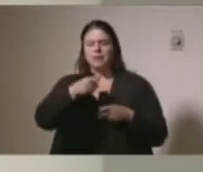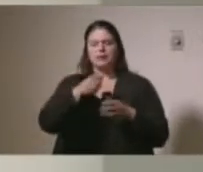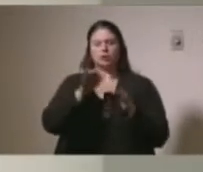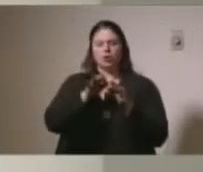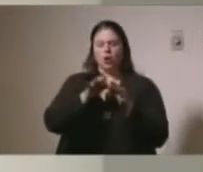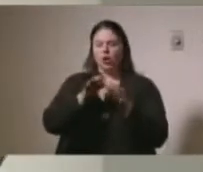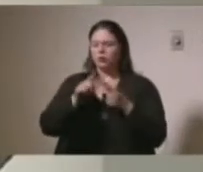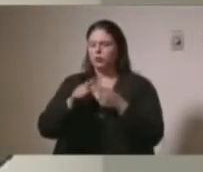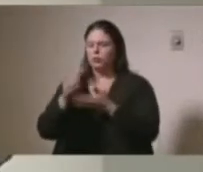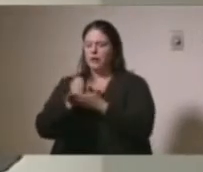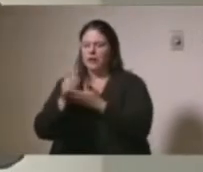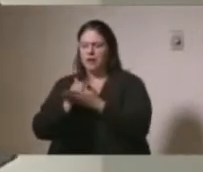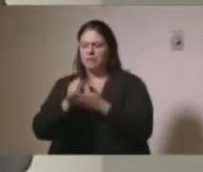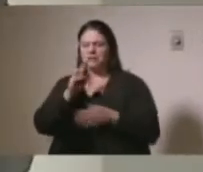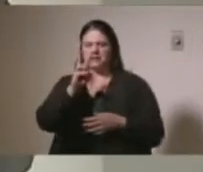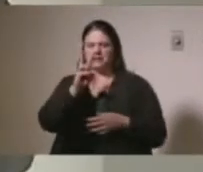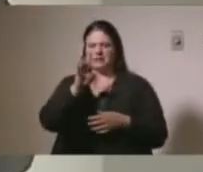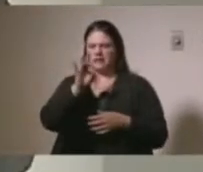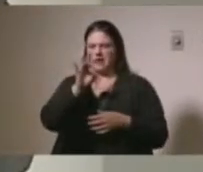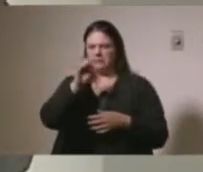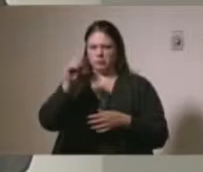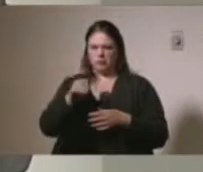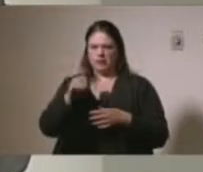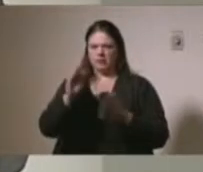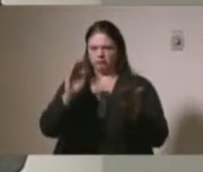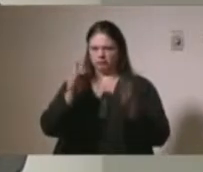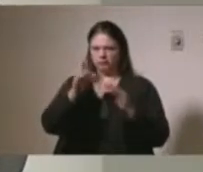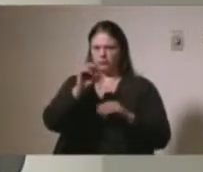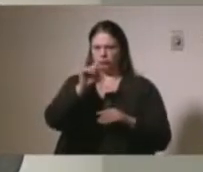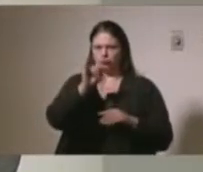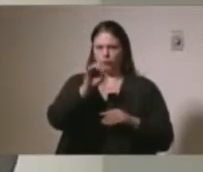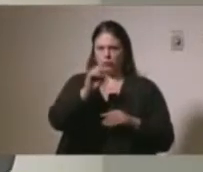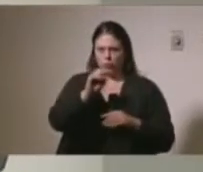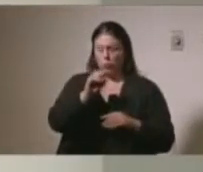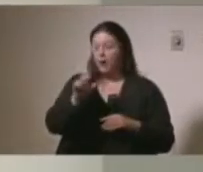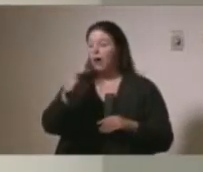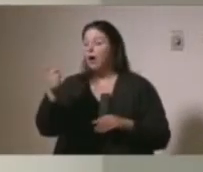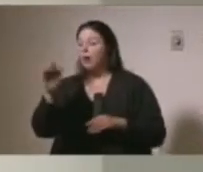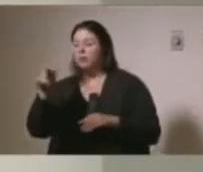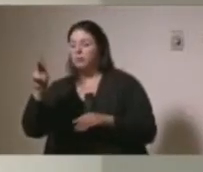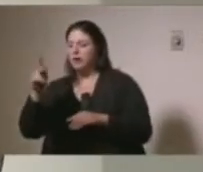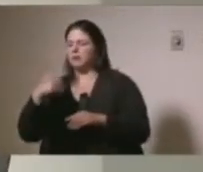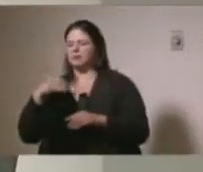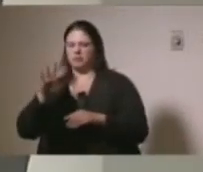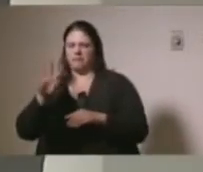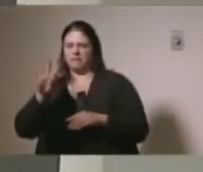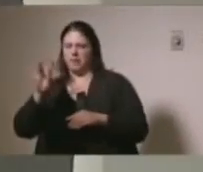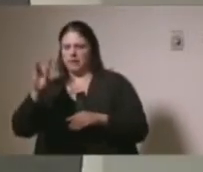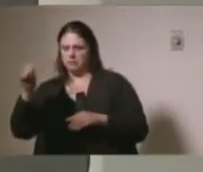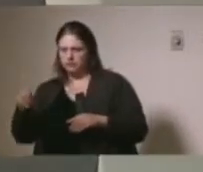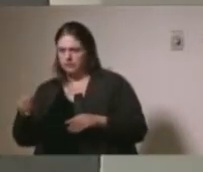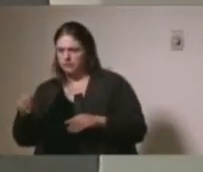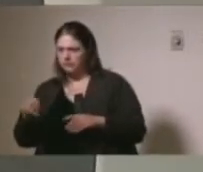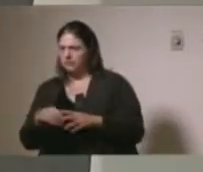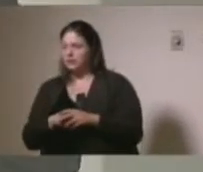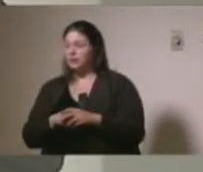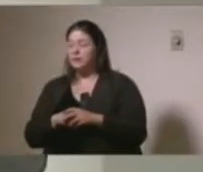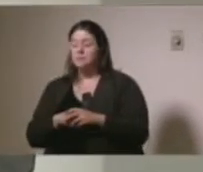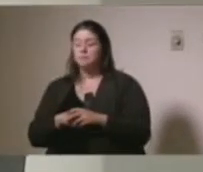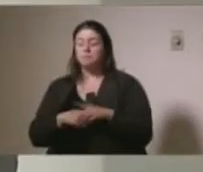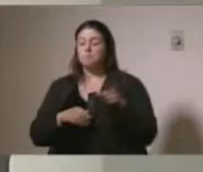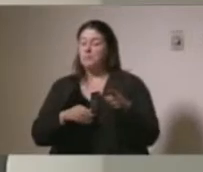is 68%, whereas other banks average is about 48%. And Kiwibank only